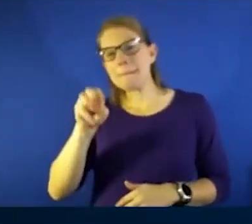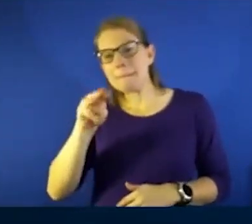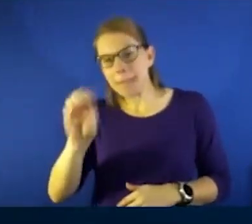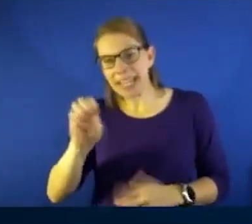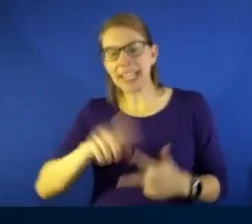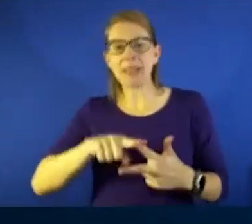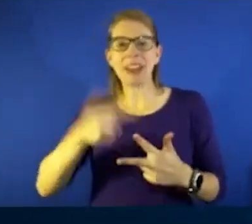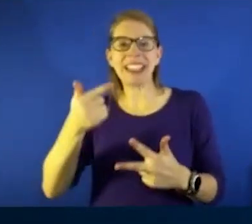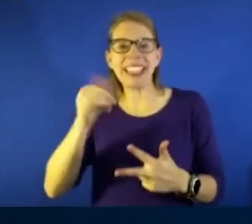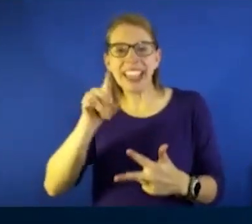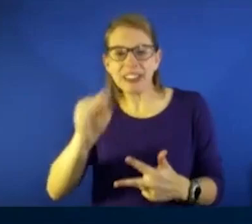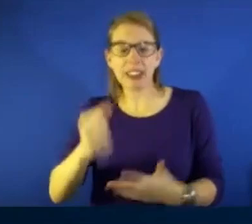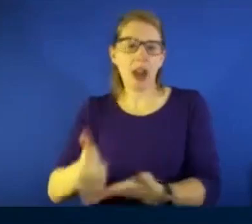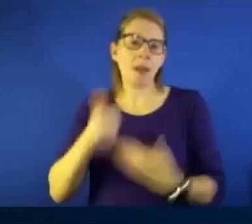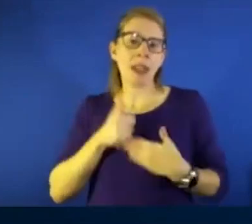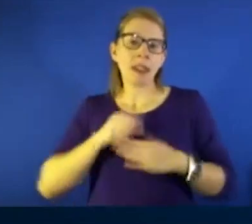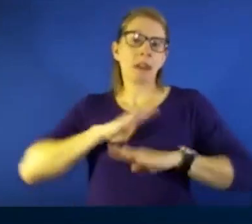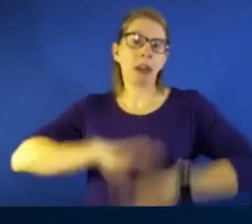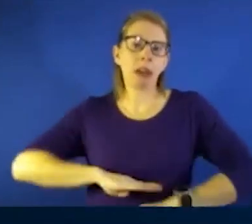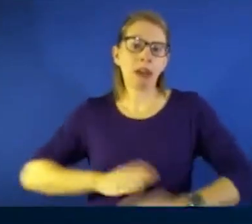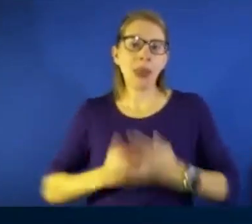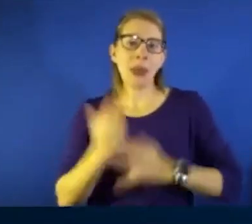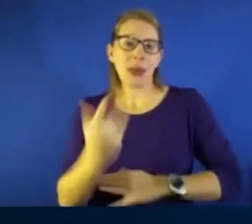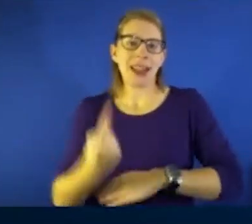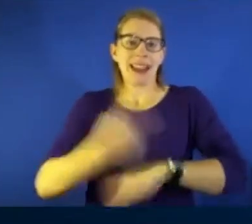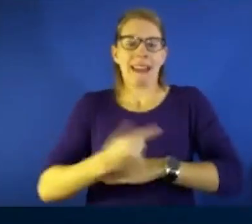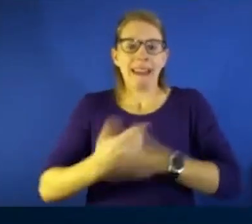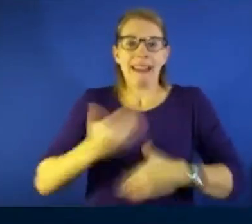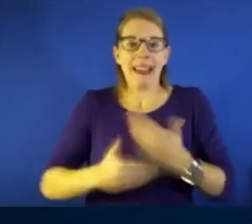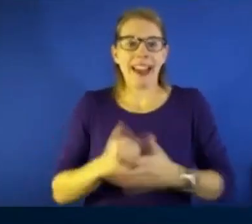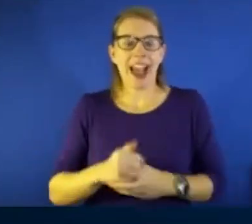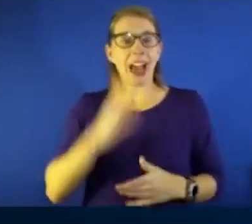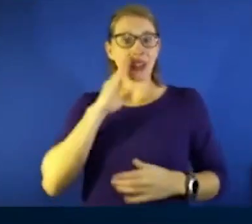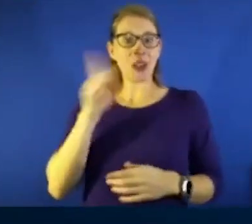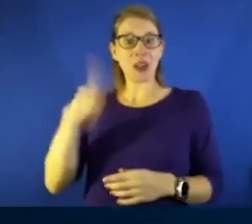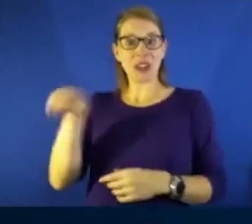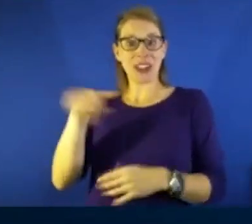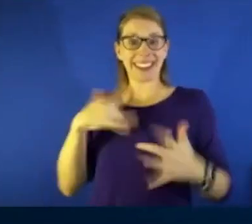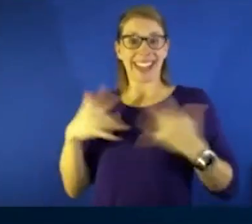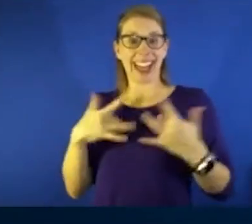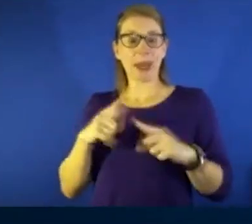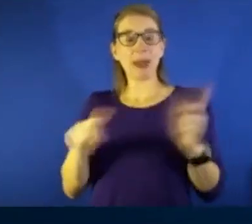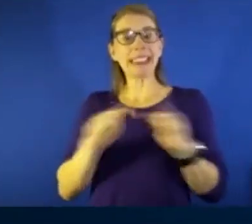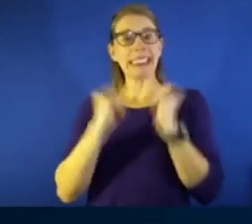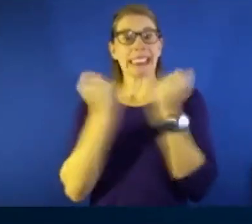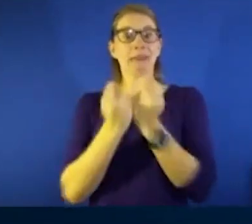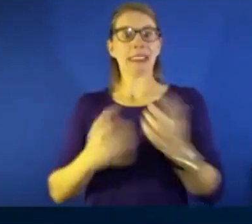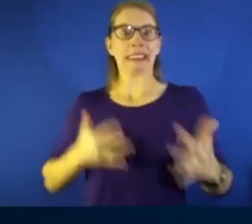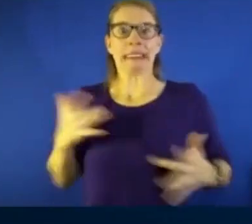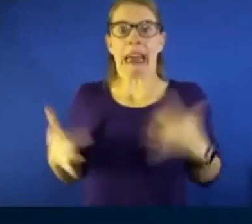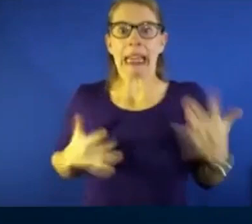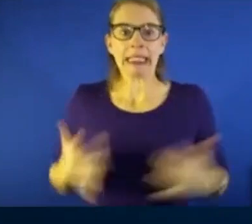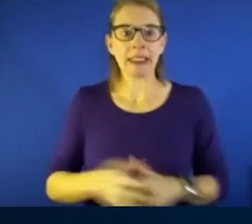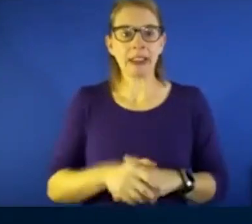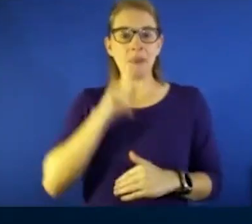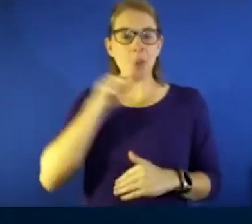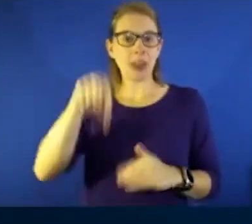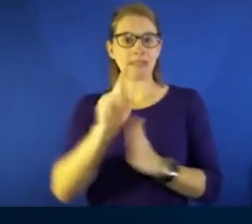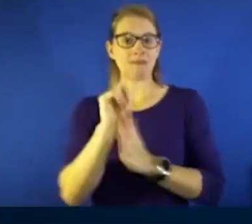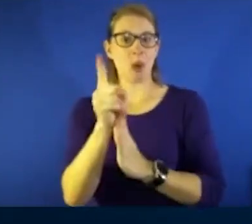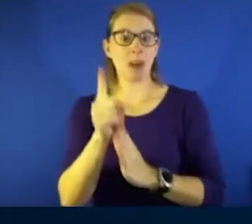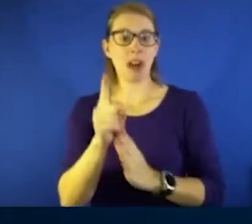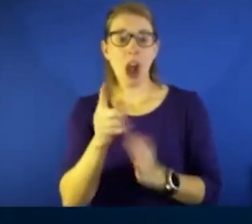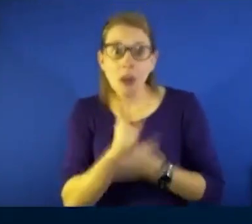But I was like, no way. I knew Yes. you guys were excited. Yeah. So the team's been incredibly excited for this moment. All right, Sonny, you